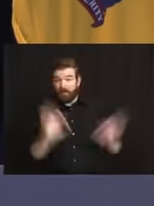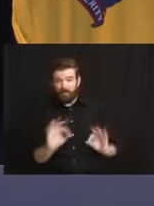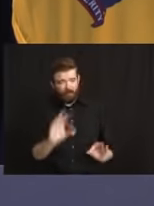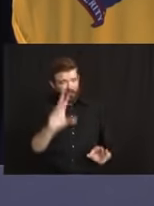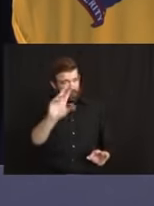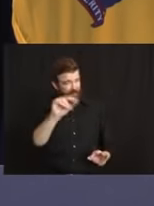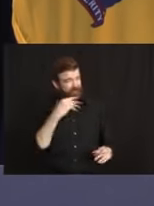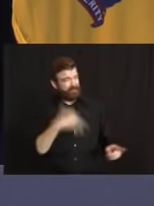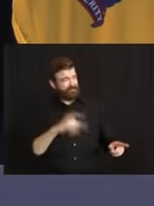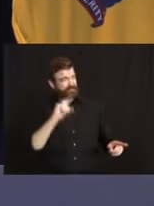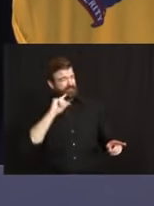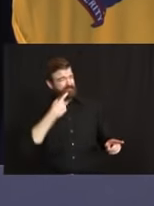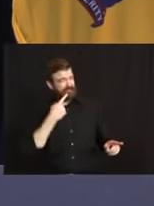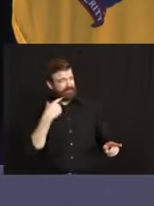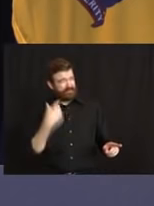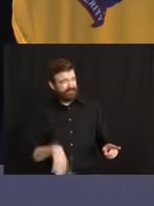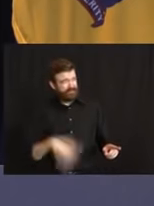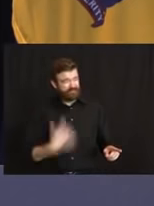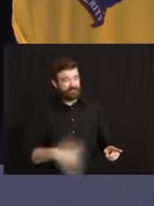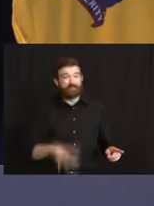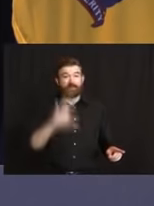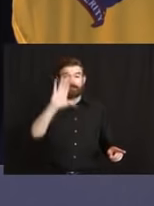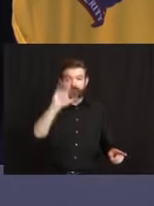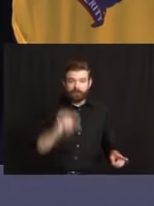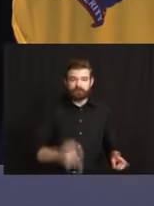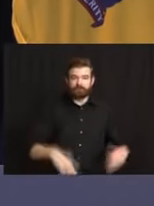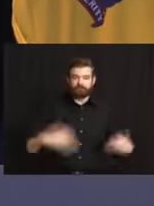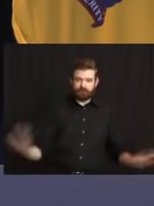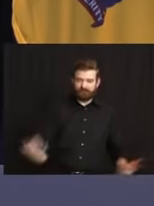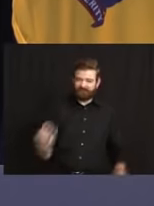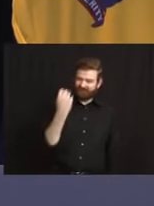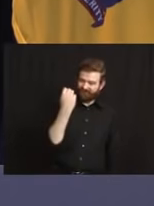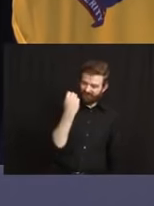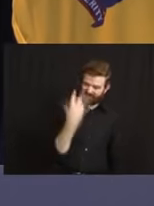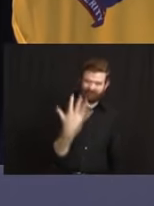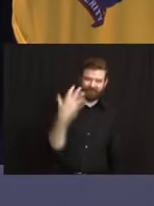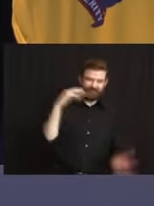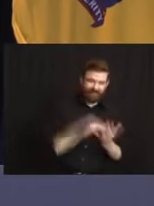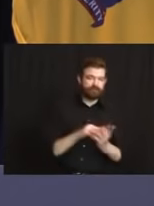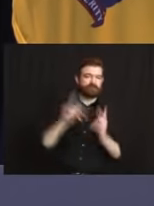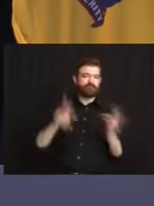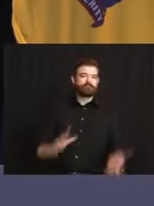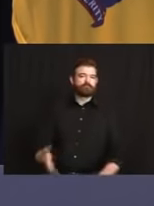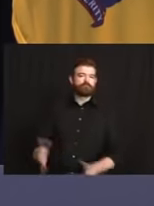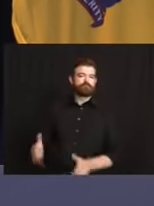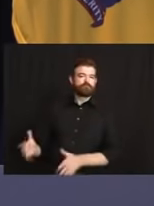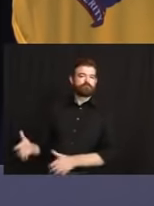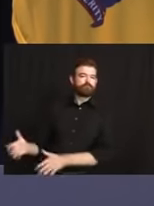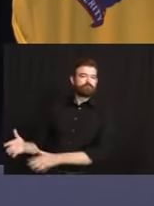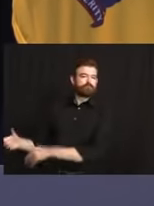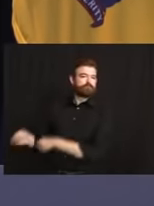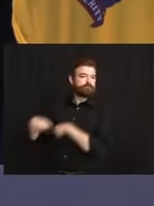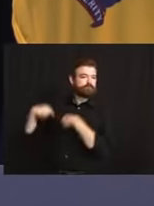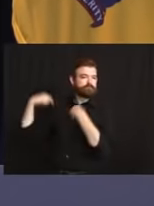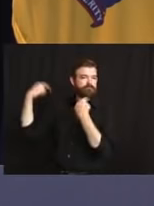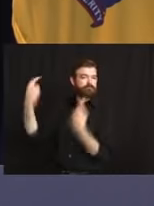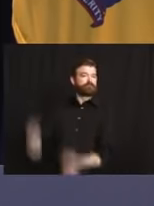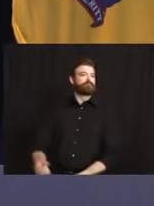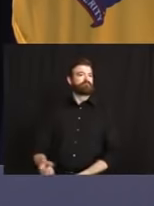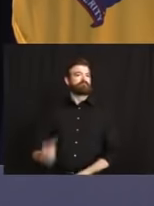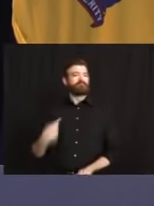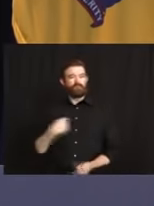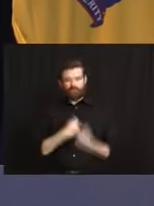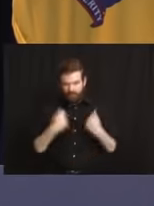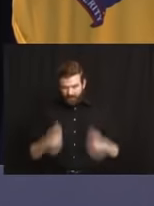15,000 lives that we've lost, and we're trying to save every single one going forward, and that's job number one.